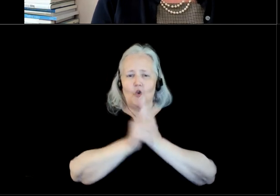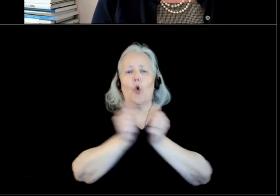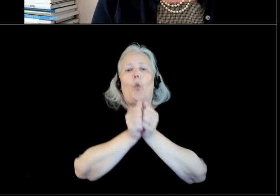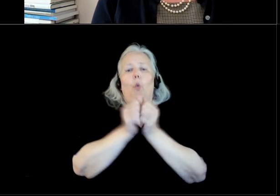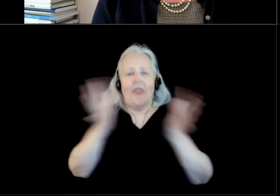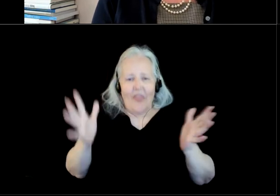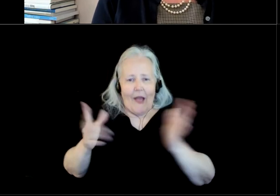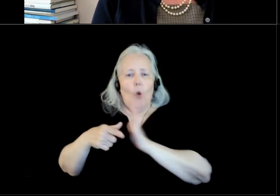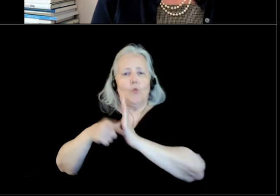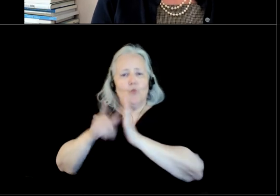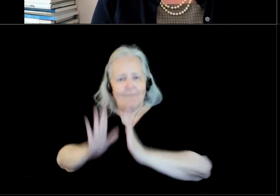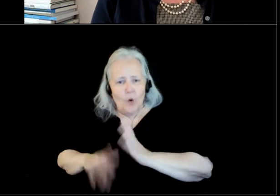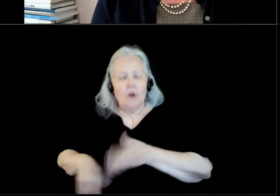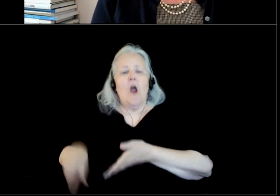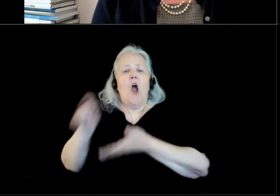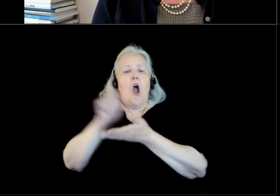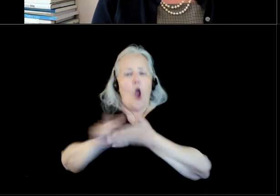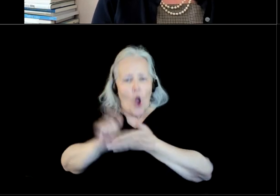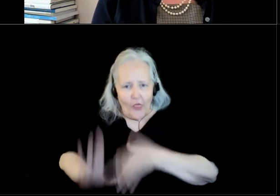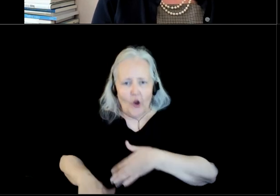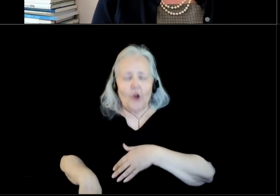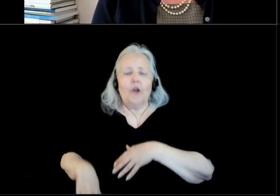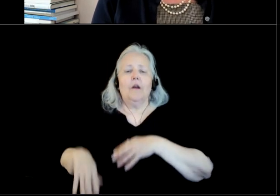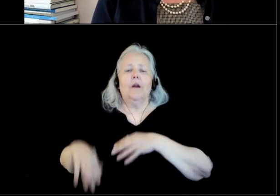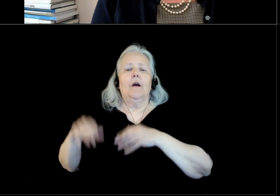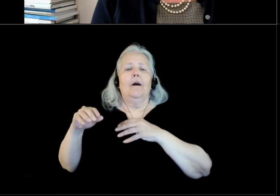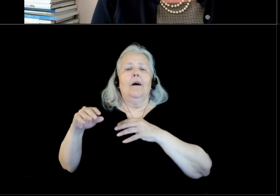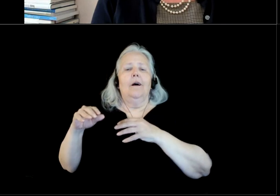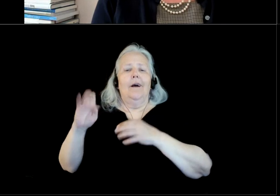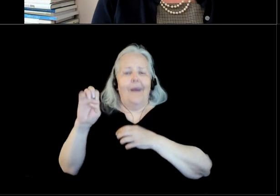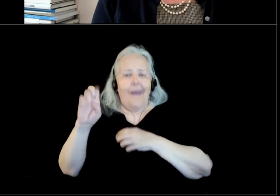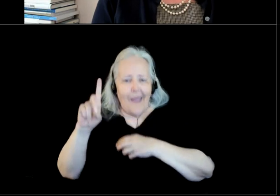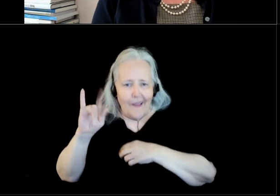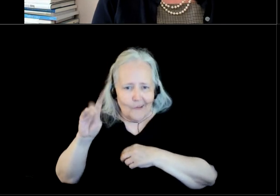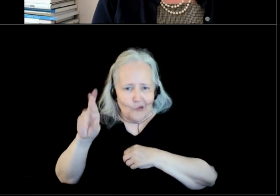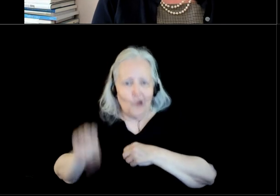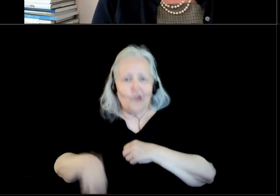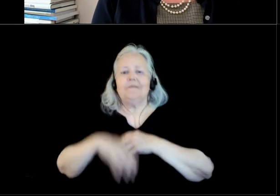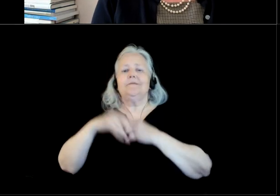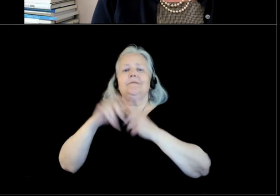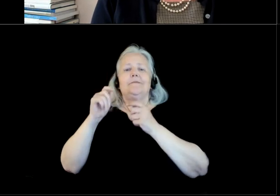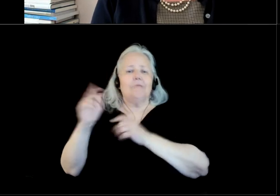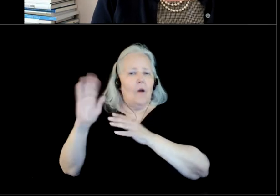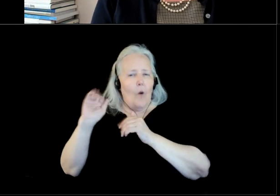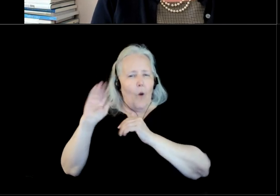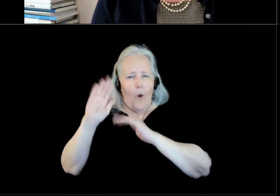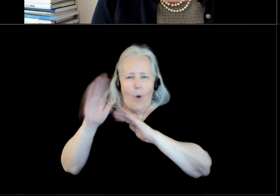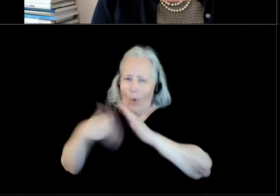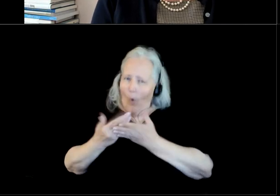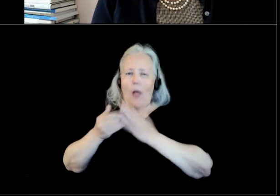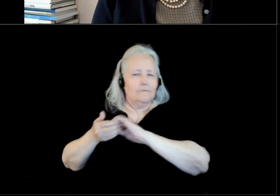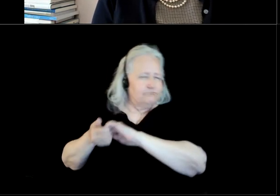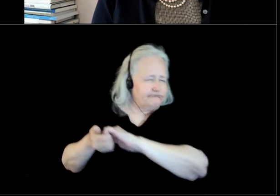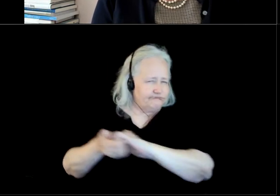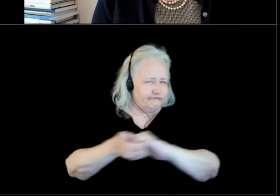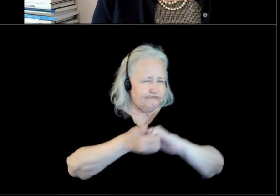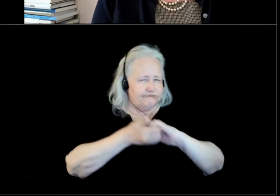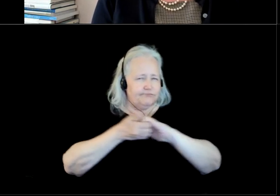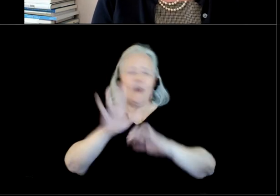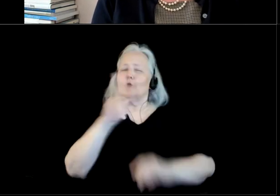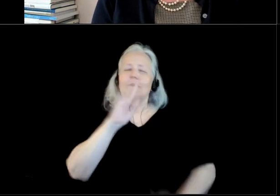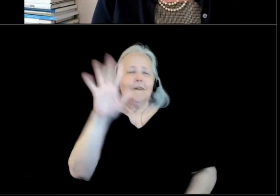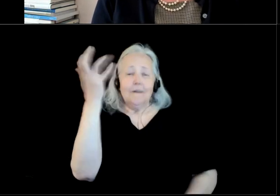and authors and associate editors and people who are working together. It is kind of amazing, you know, every